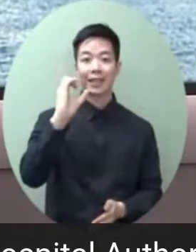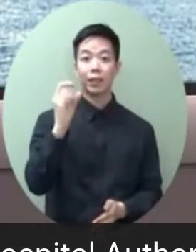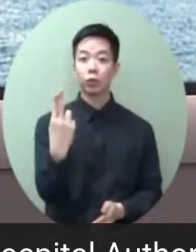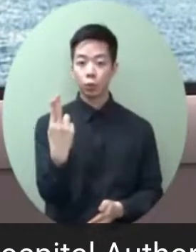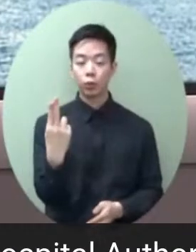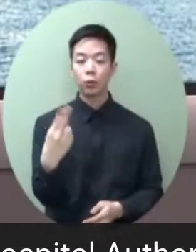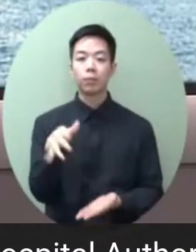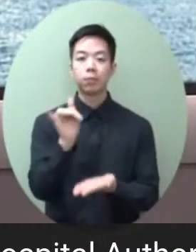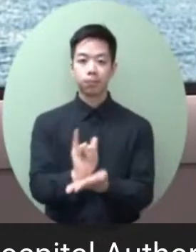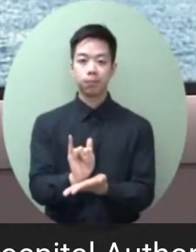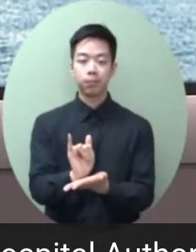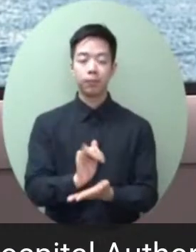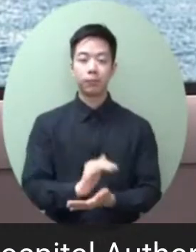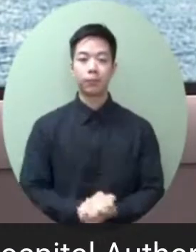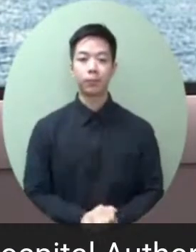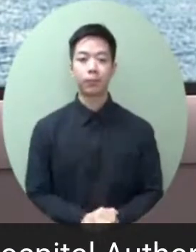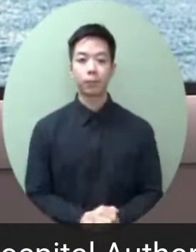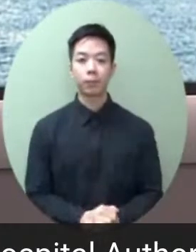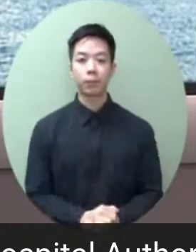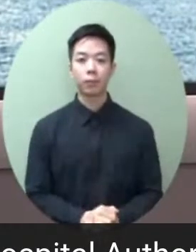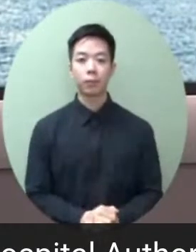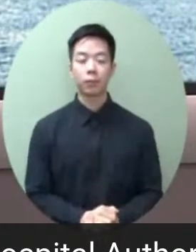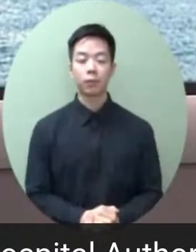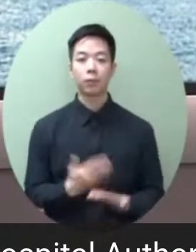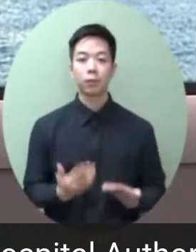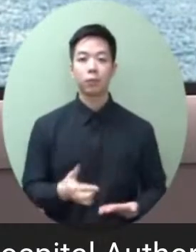Hospital ICU.